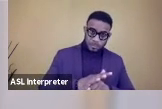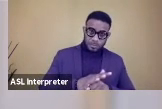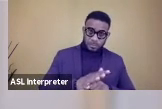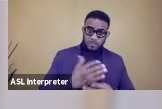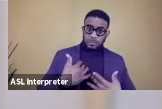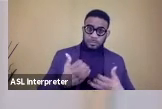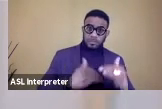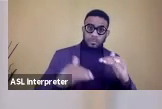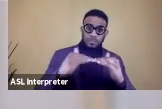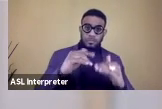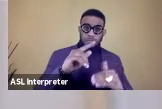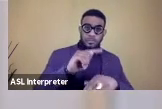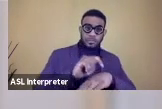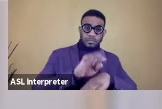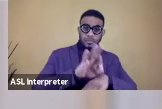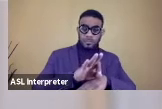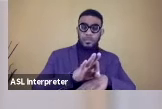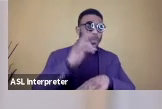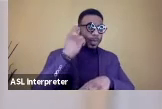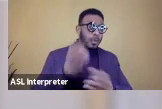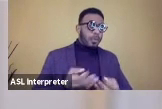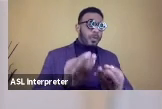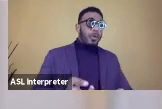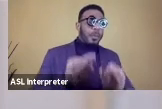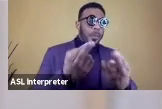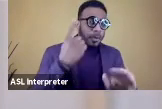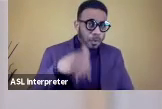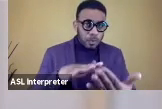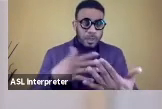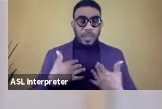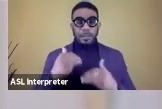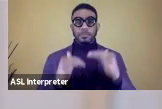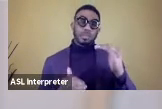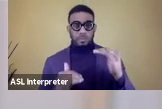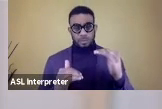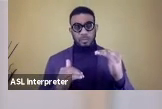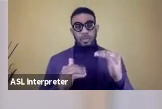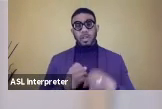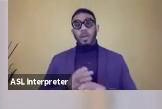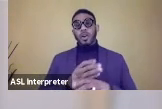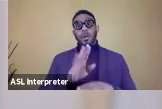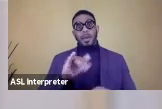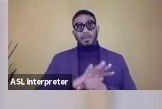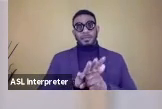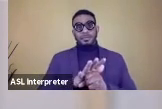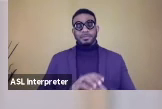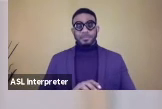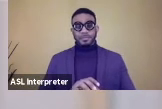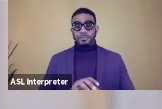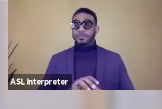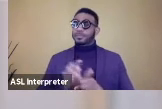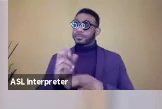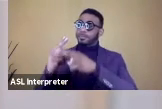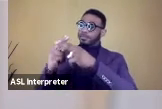Health Equity Task Force to provide recommendations for addressing health inequities caused by the pandemic. And he